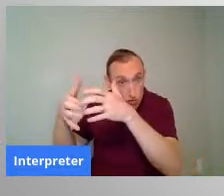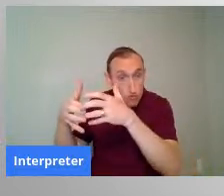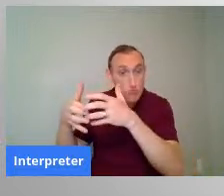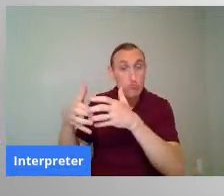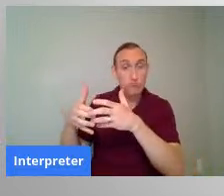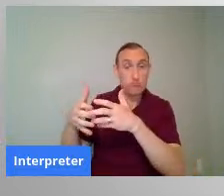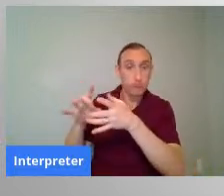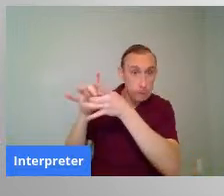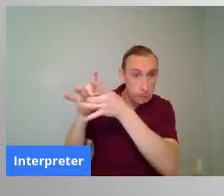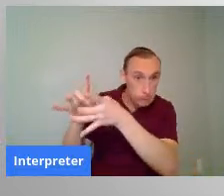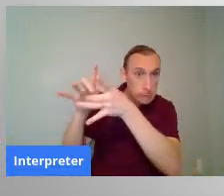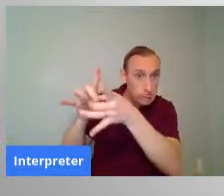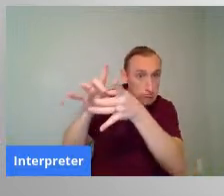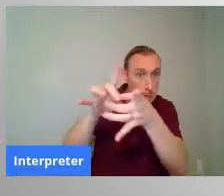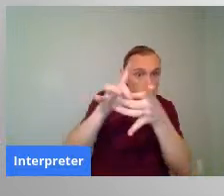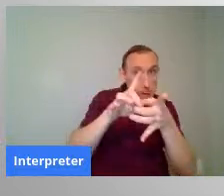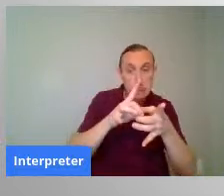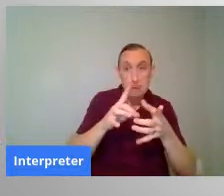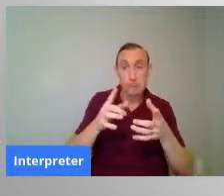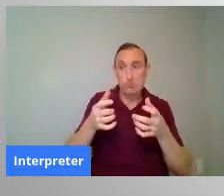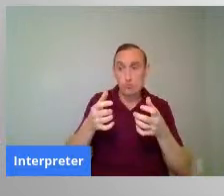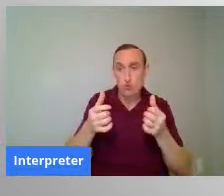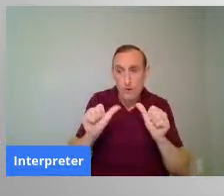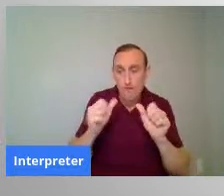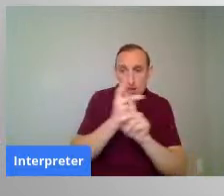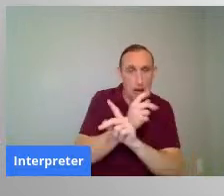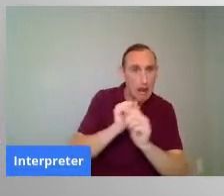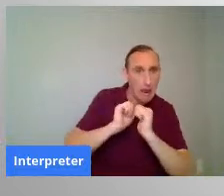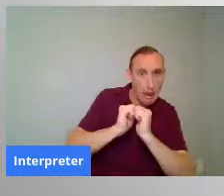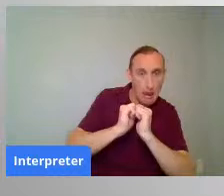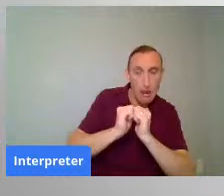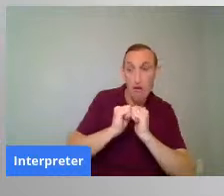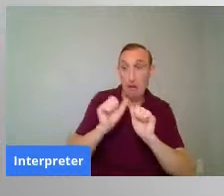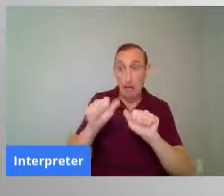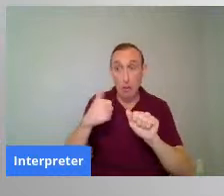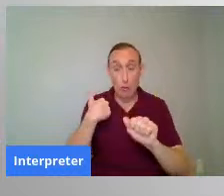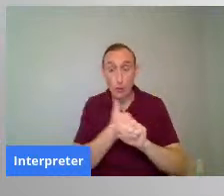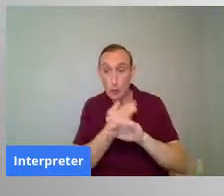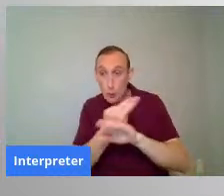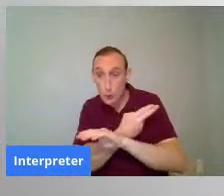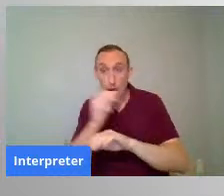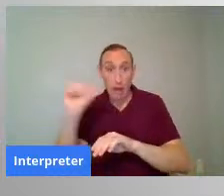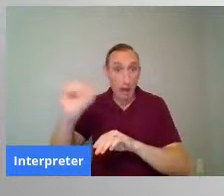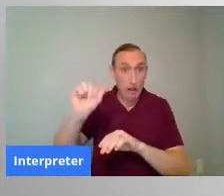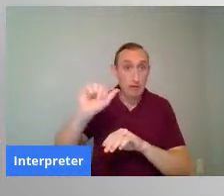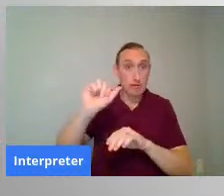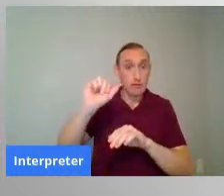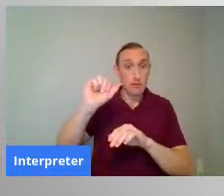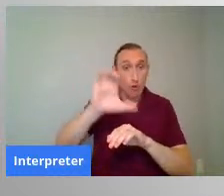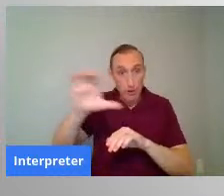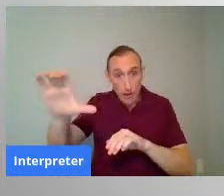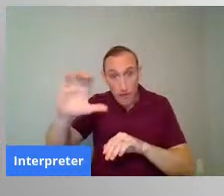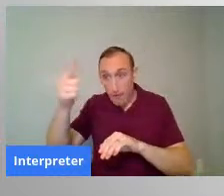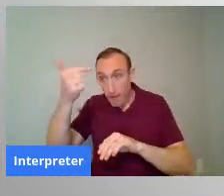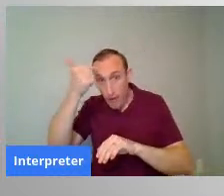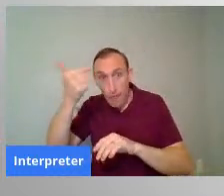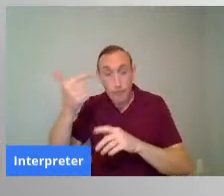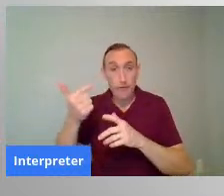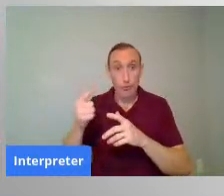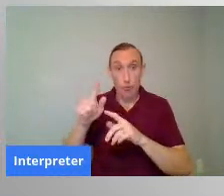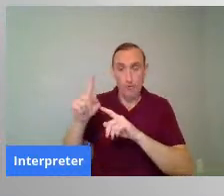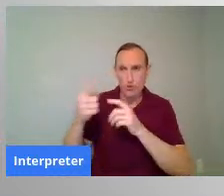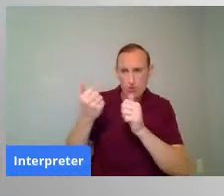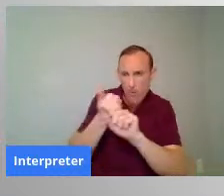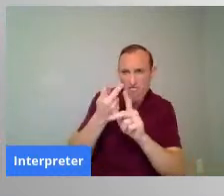Dr. Gannon, I've talked about, can we use the Athens Clarke County government? Can they help us? So we really are trying to think outside